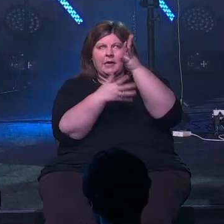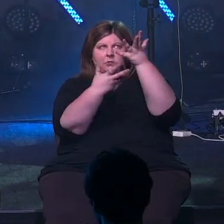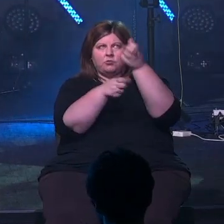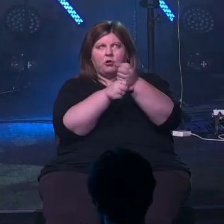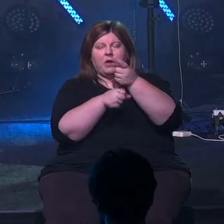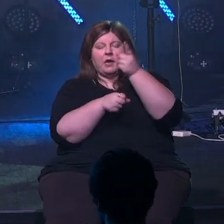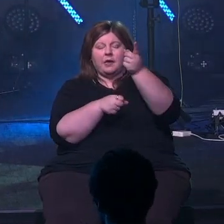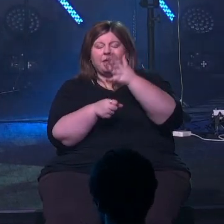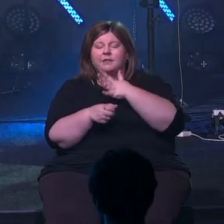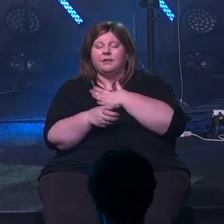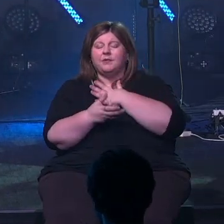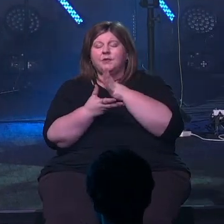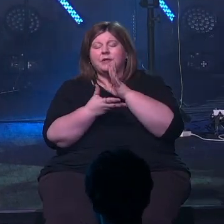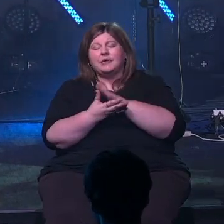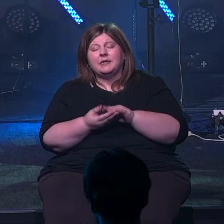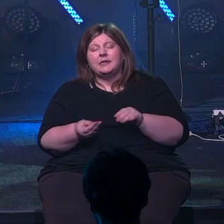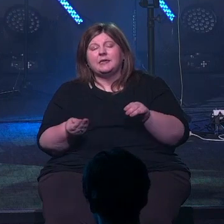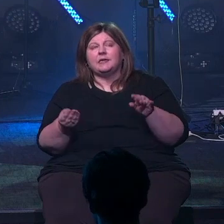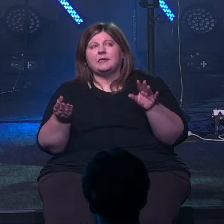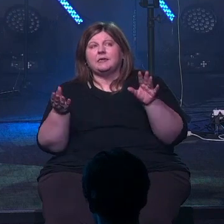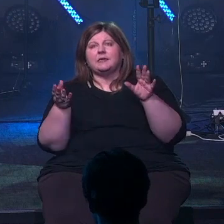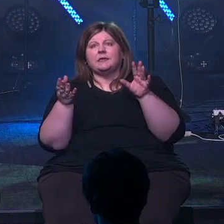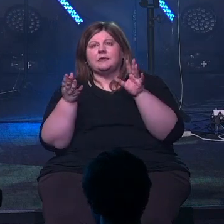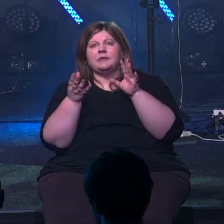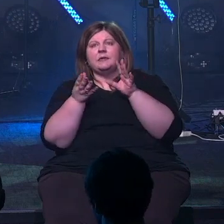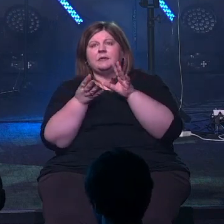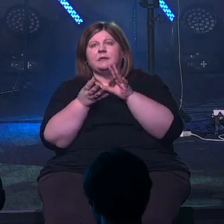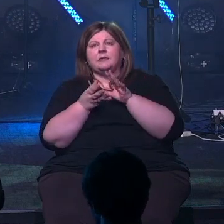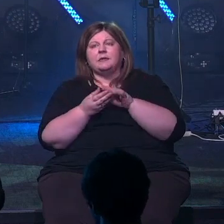my story.